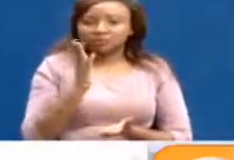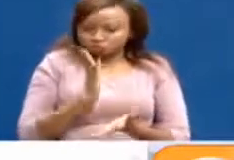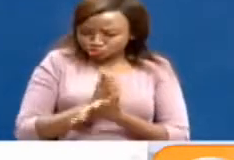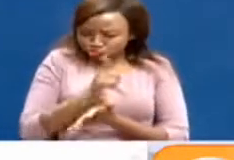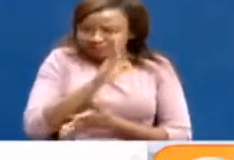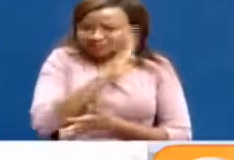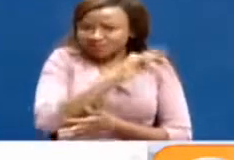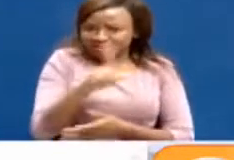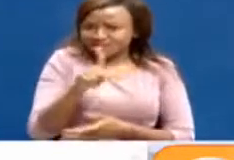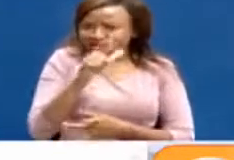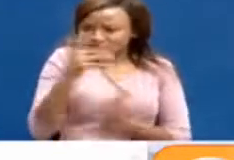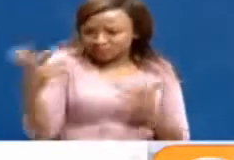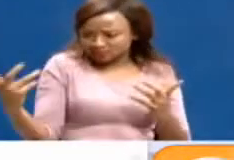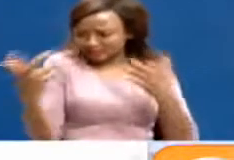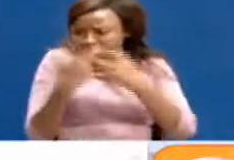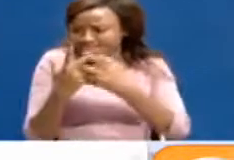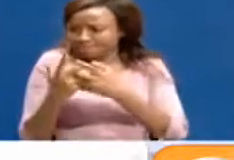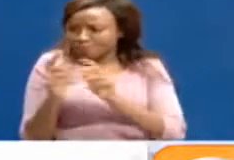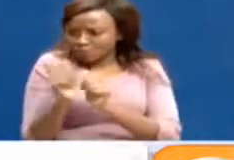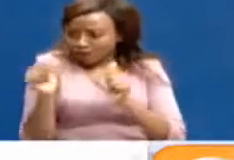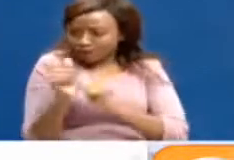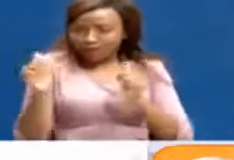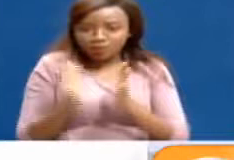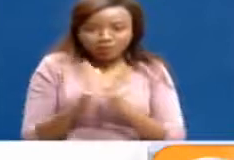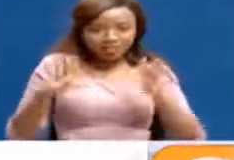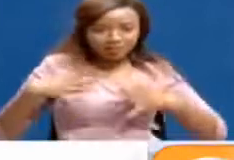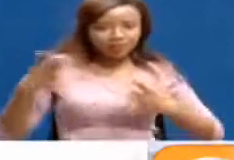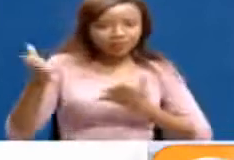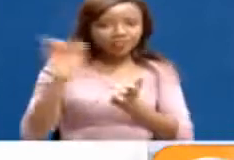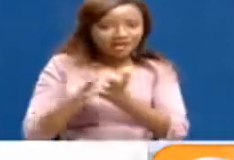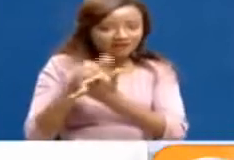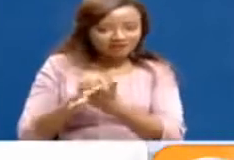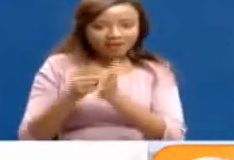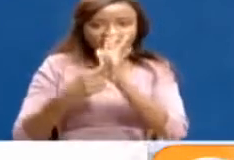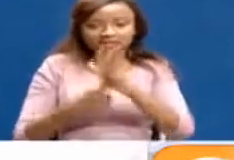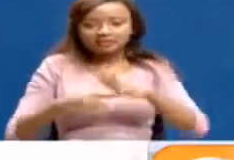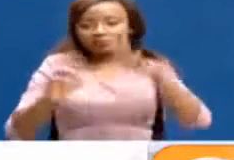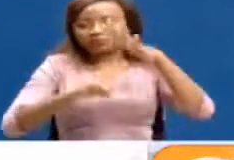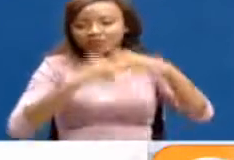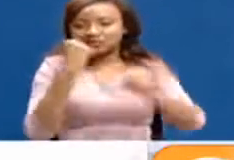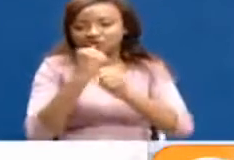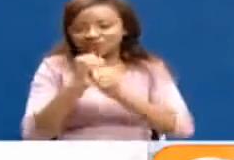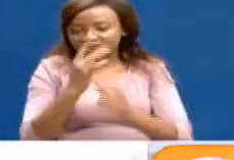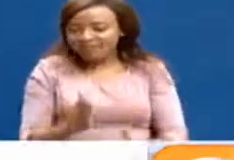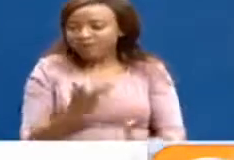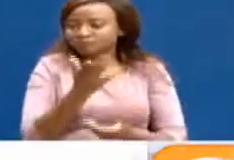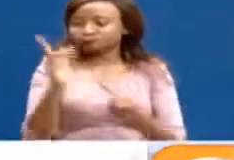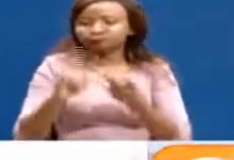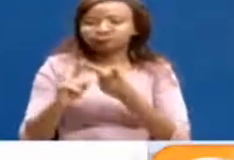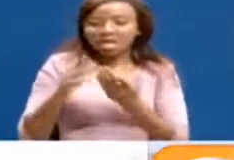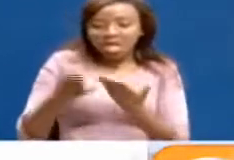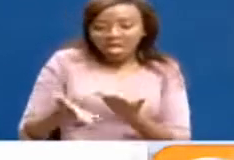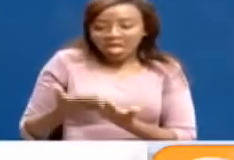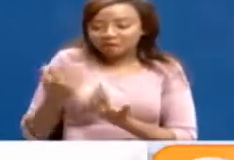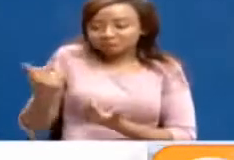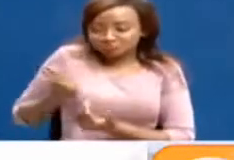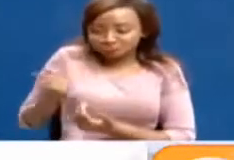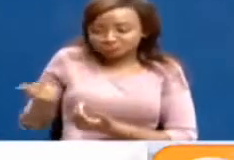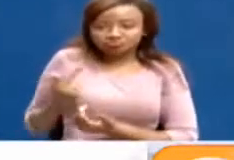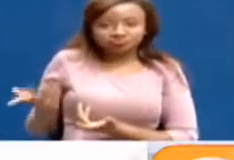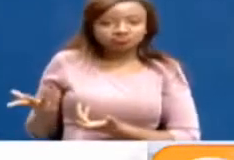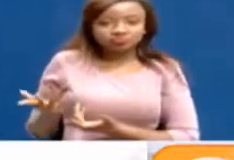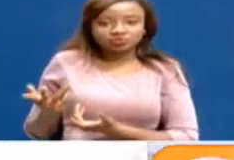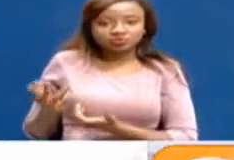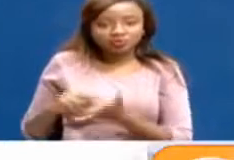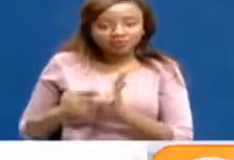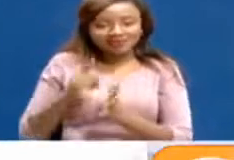Yes. How practical is this to apply? The Ministry of Labor steps in, helps the landlord, helps the tenant. How practical